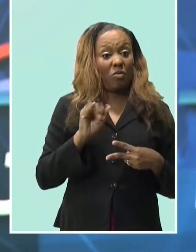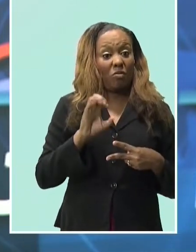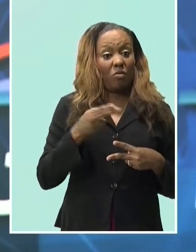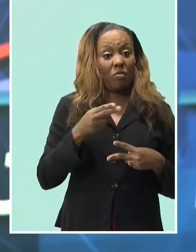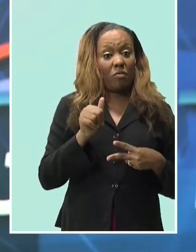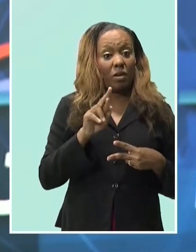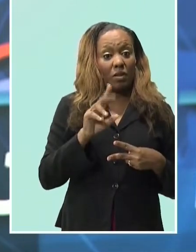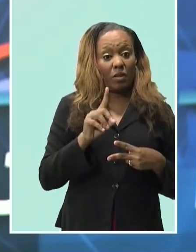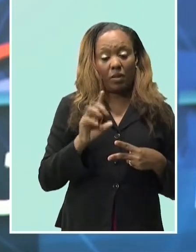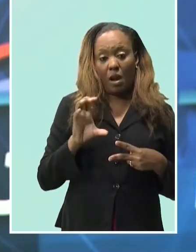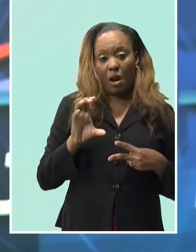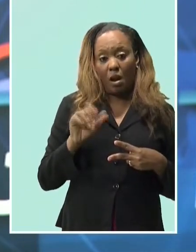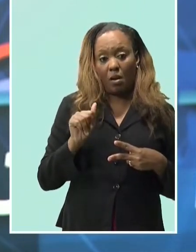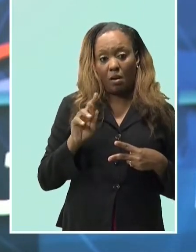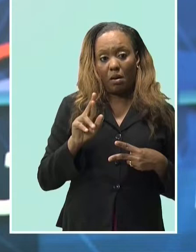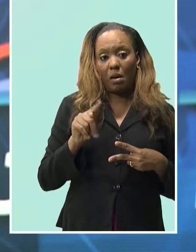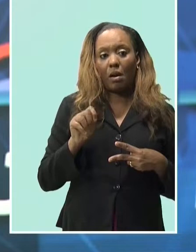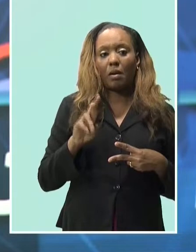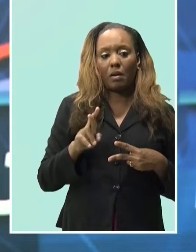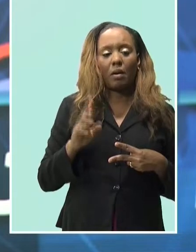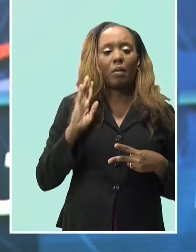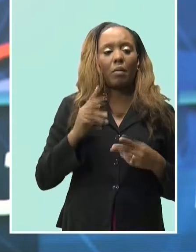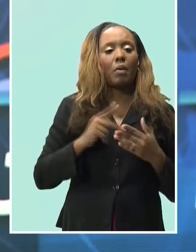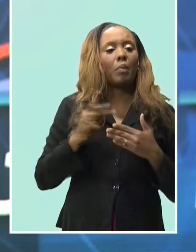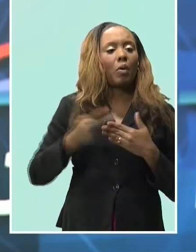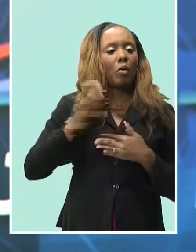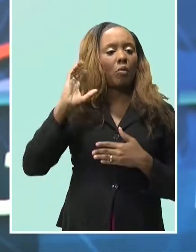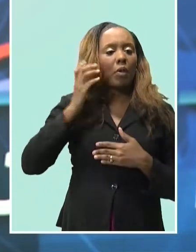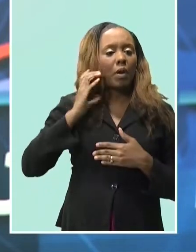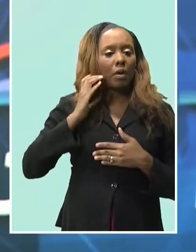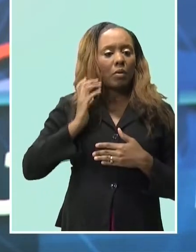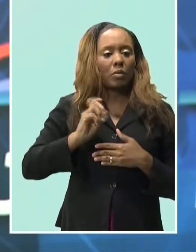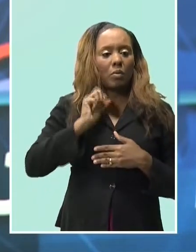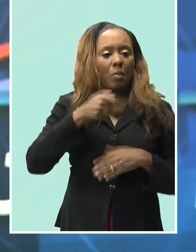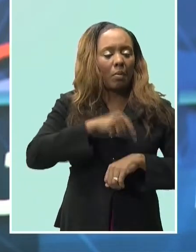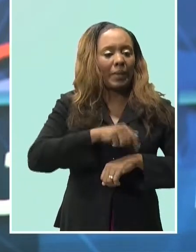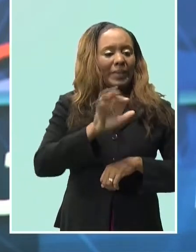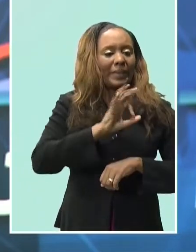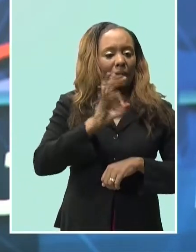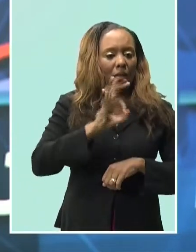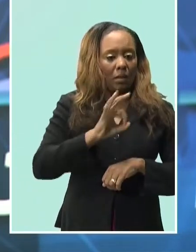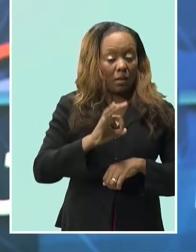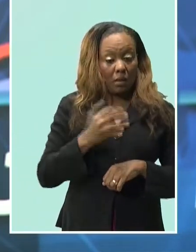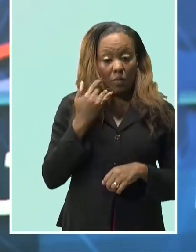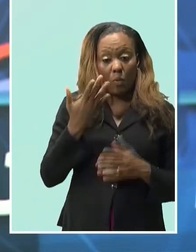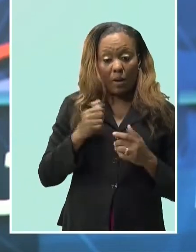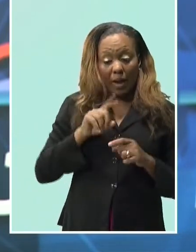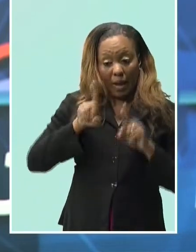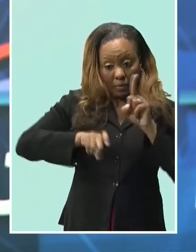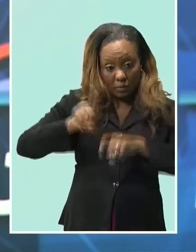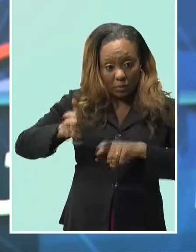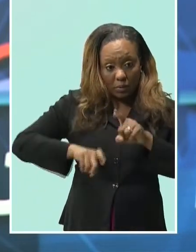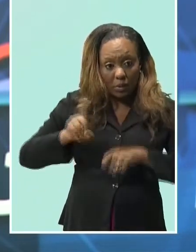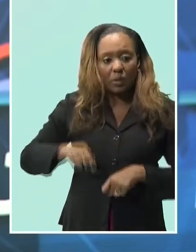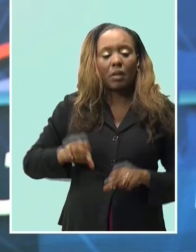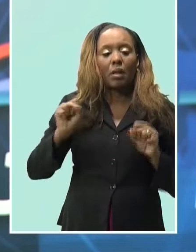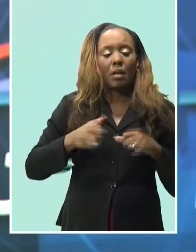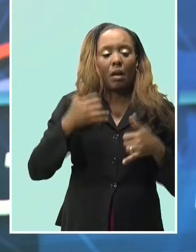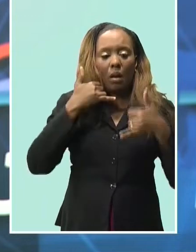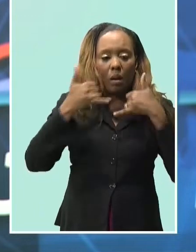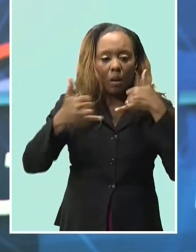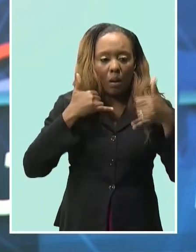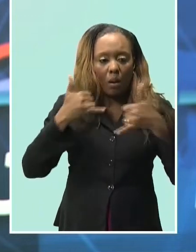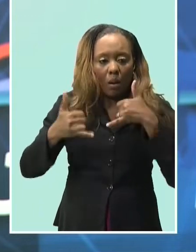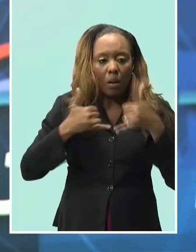be on the radio calling program on CBC's 100.7 FM tomorrow from 9 a.m. to